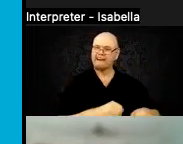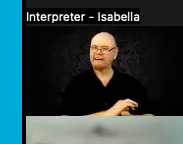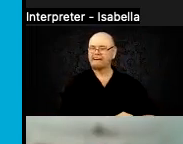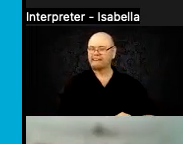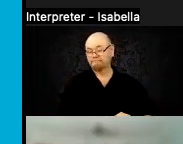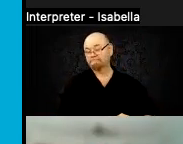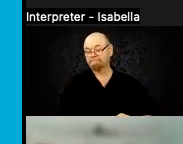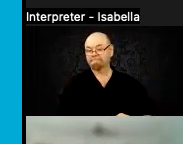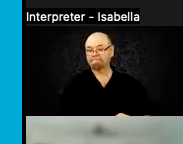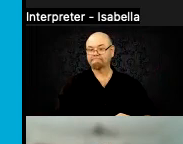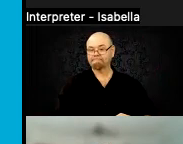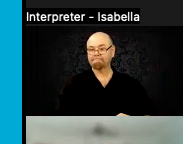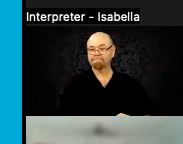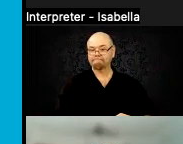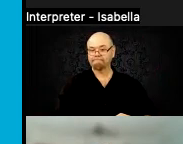date.